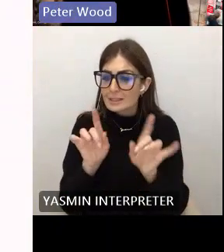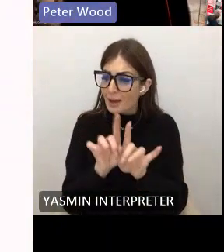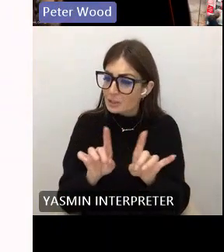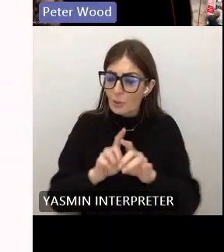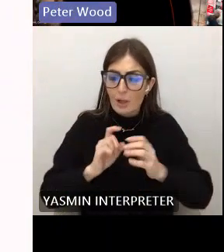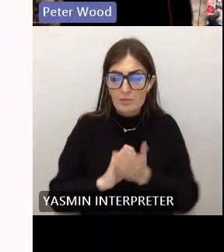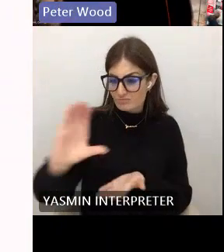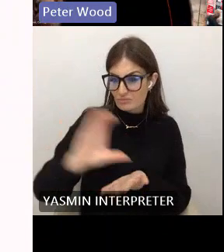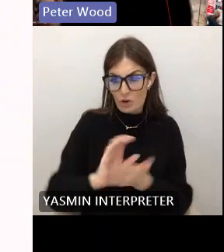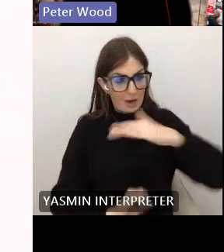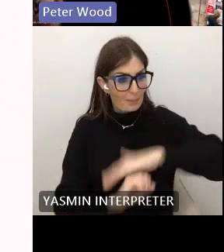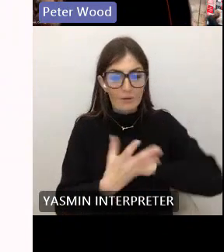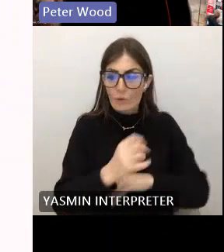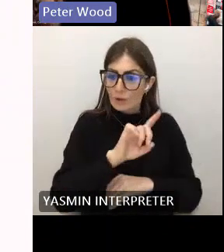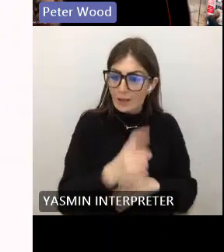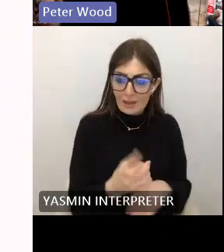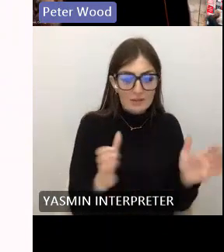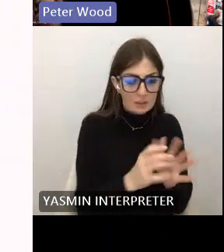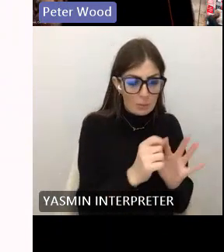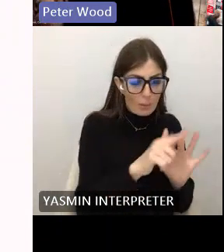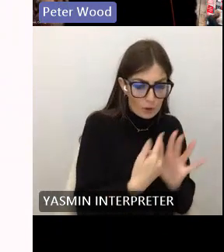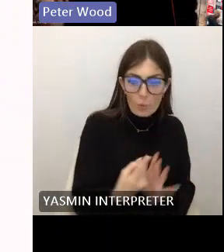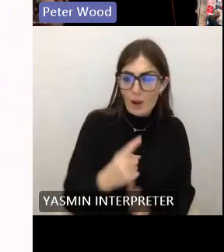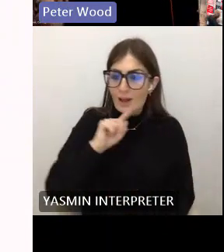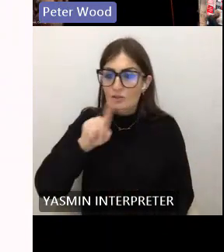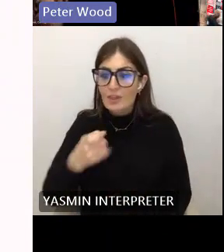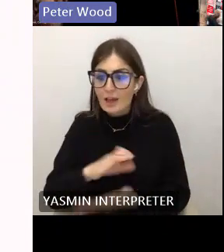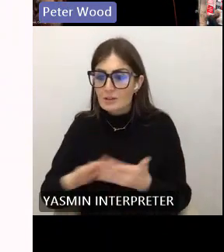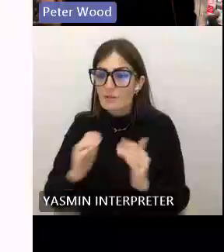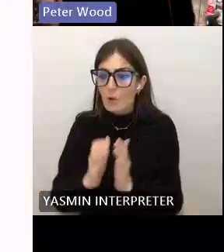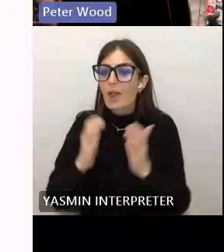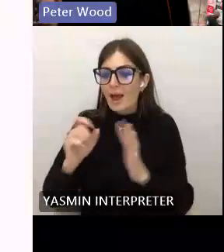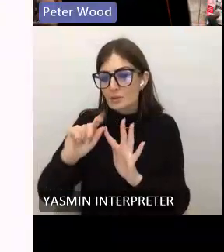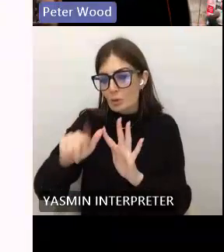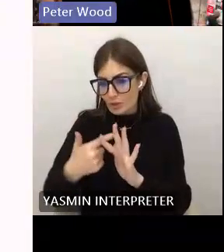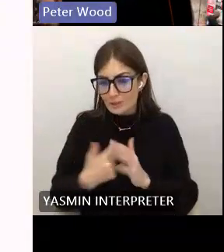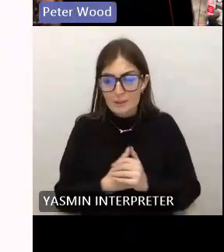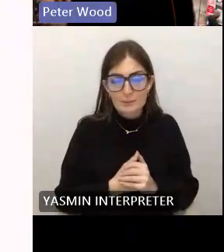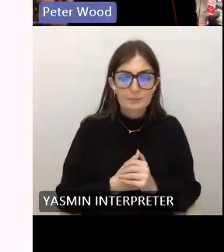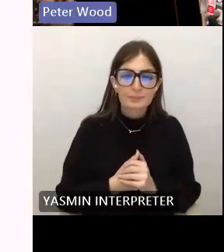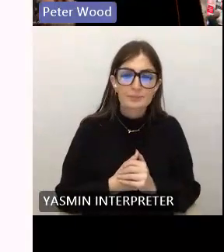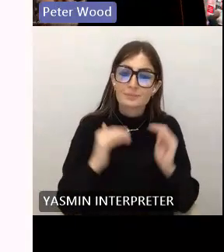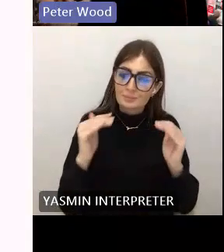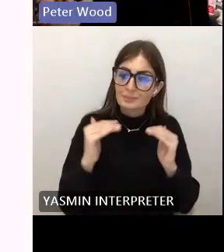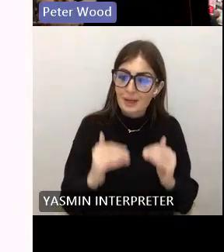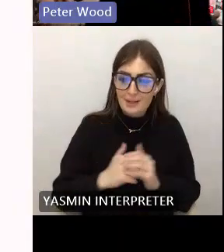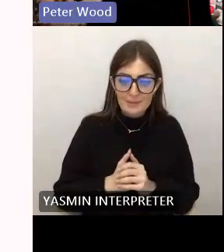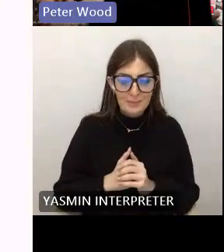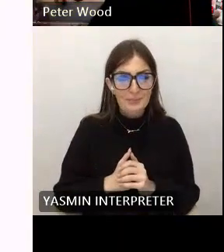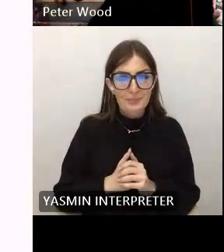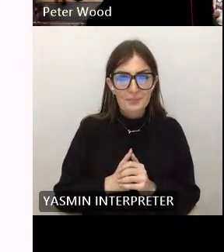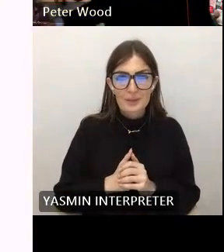up to $40,000 for small projects and $100,000 for large projects. Next slide, please, Ian.